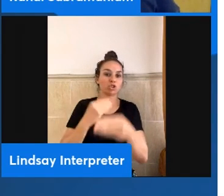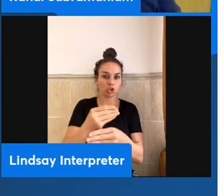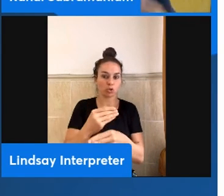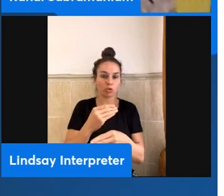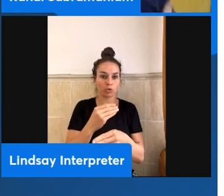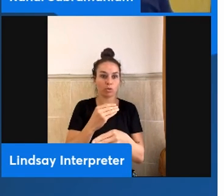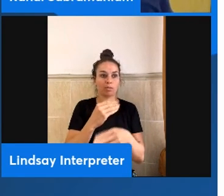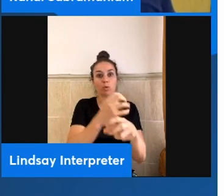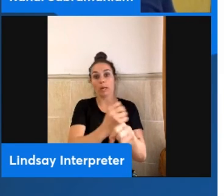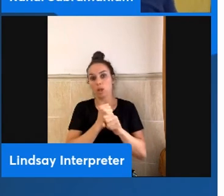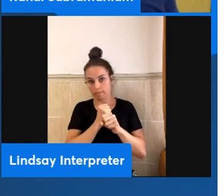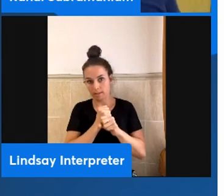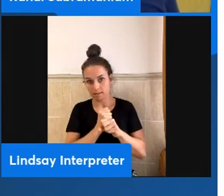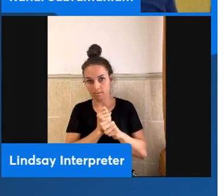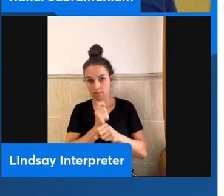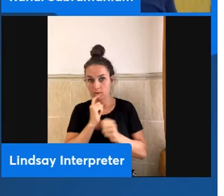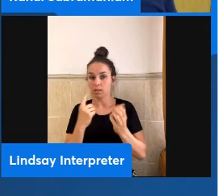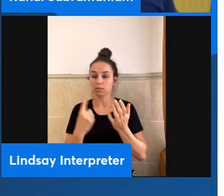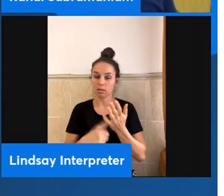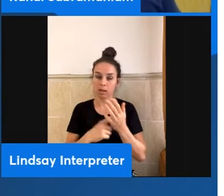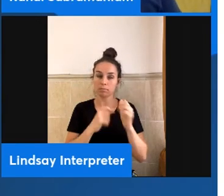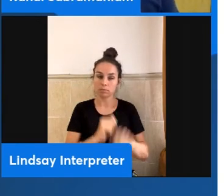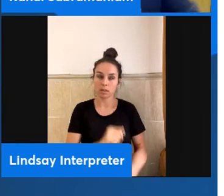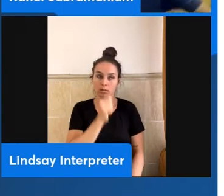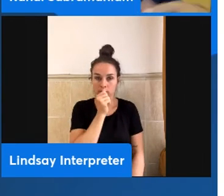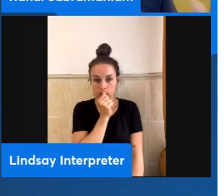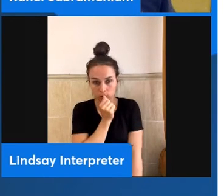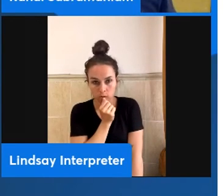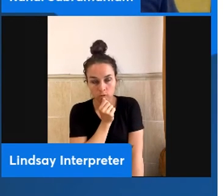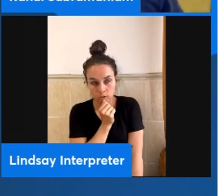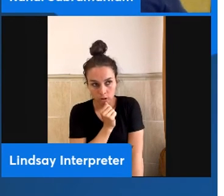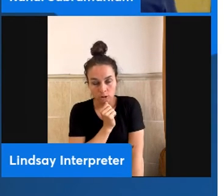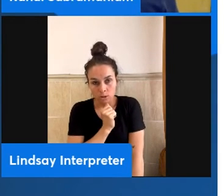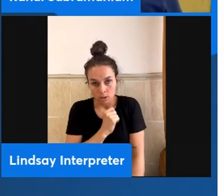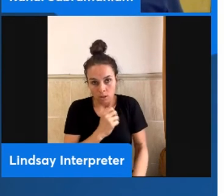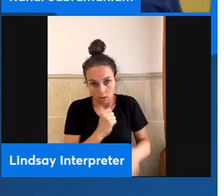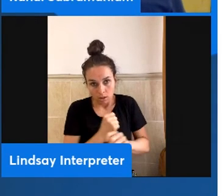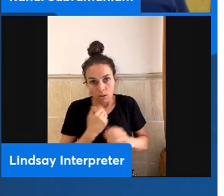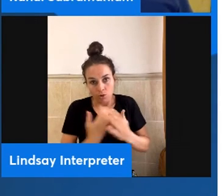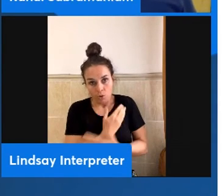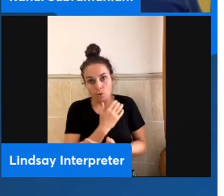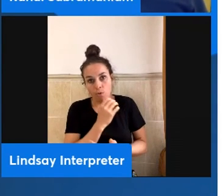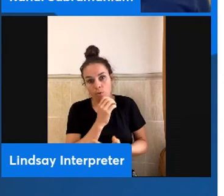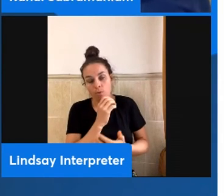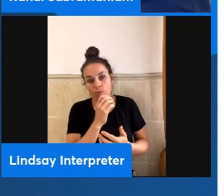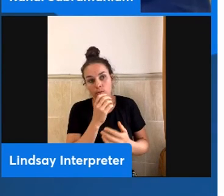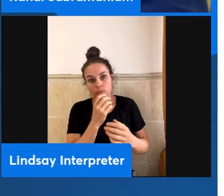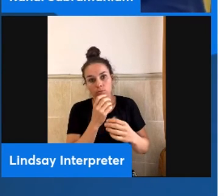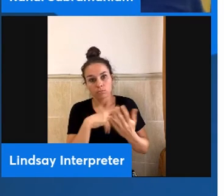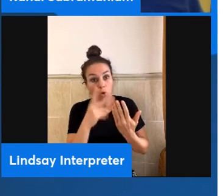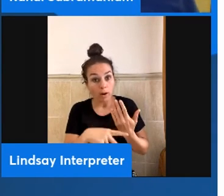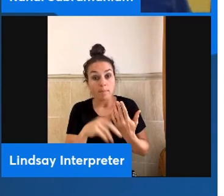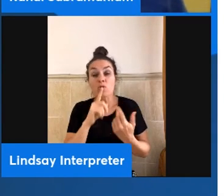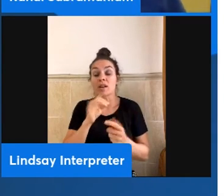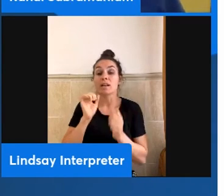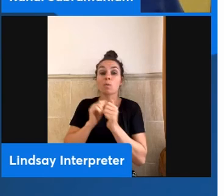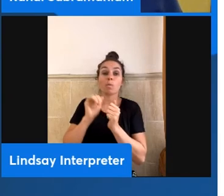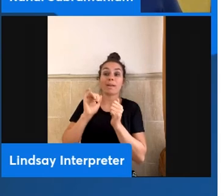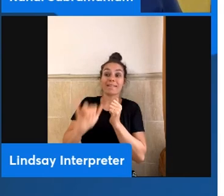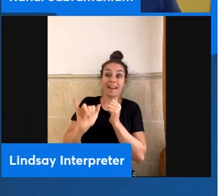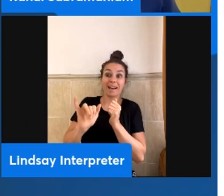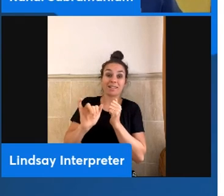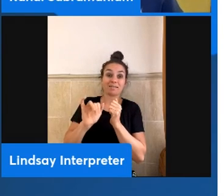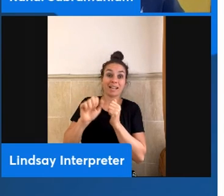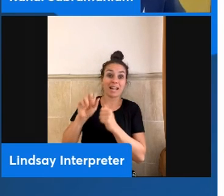be insanely painful to get through. But because it is all beautifully integrated within the AWS ecosystem, it makes it really